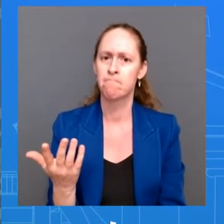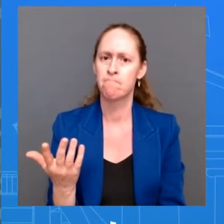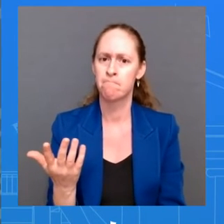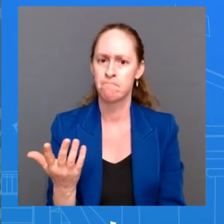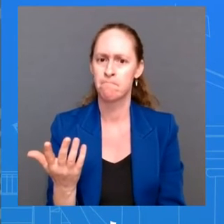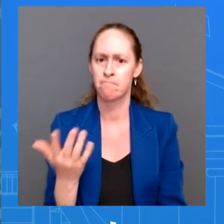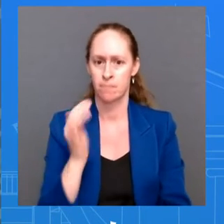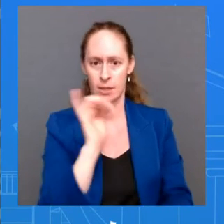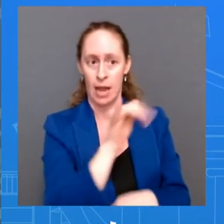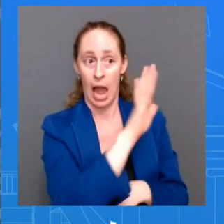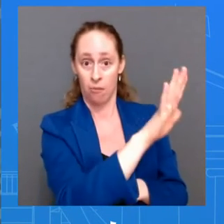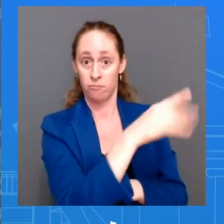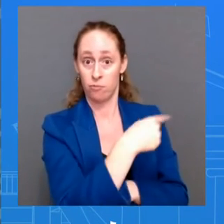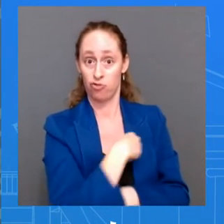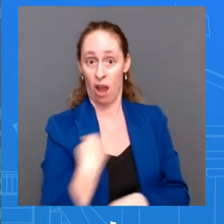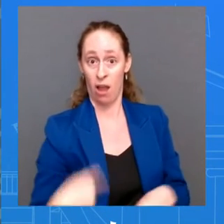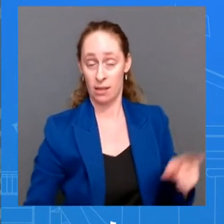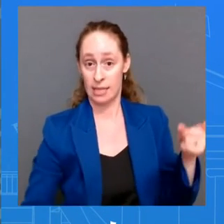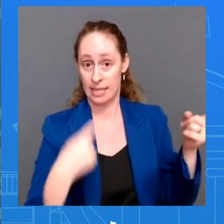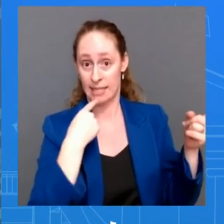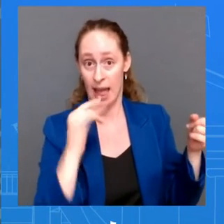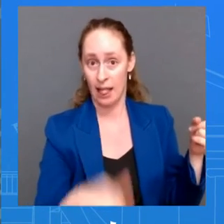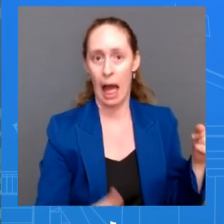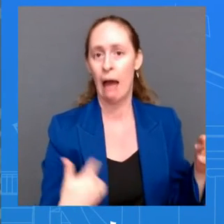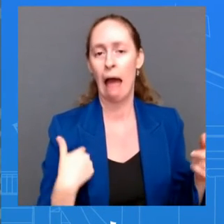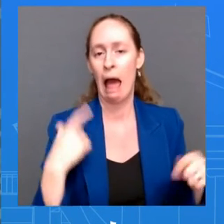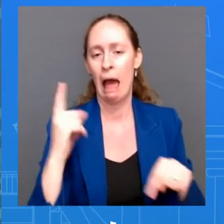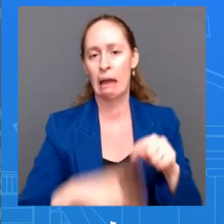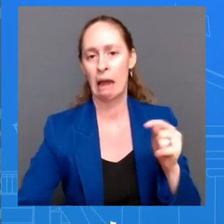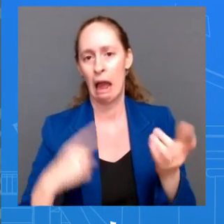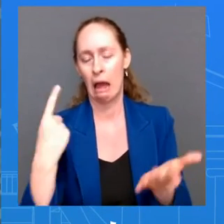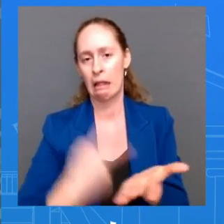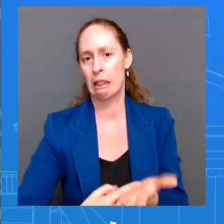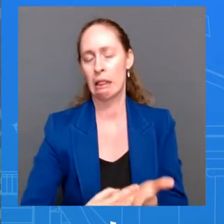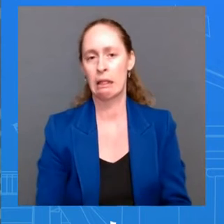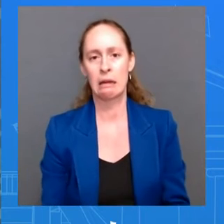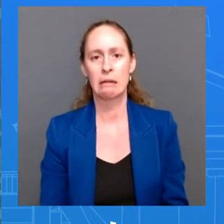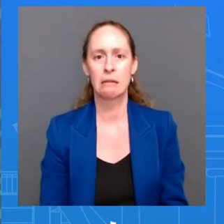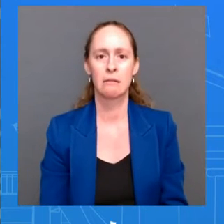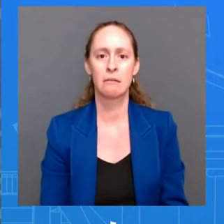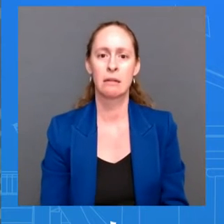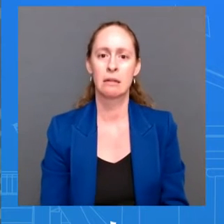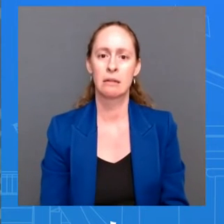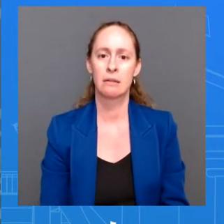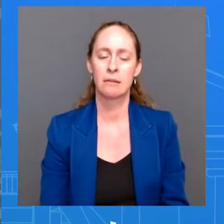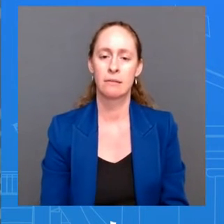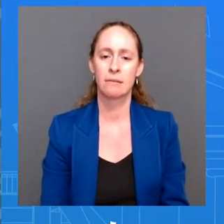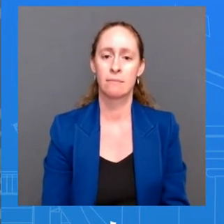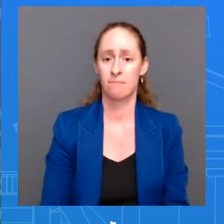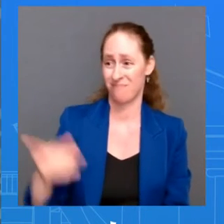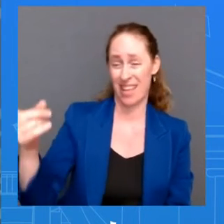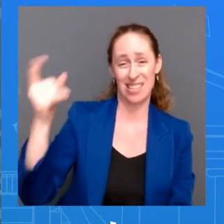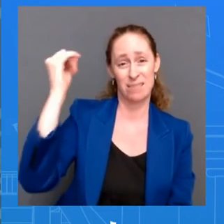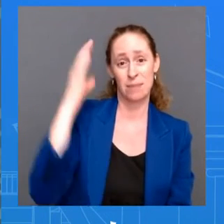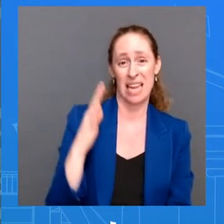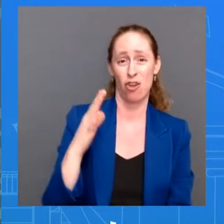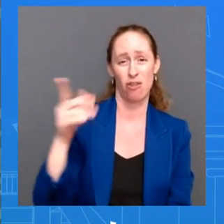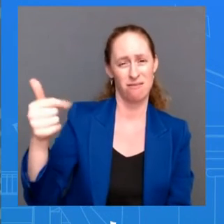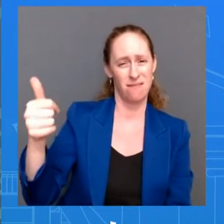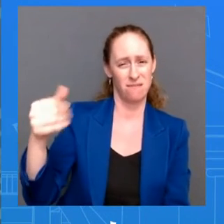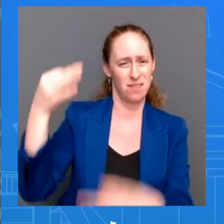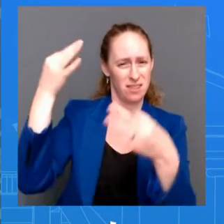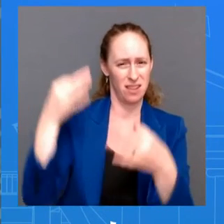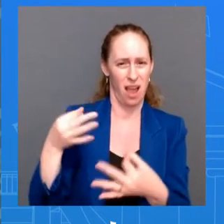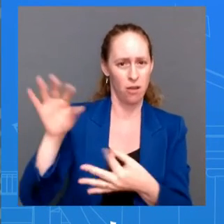the speaker's travels, it's something that we're just not going to speak to. Right now, that's a hypothetical.